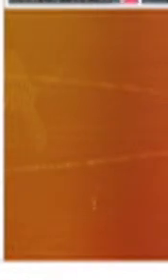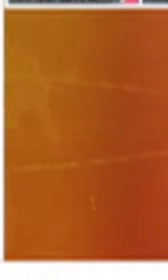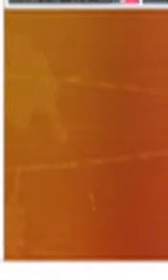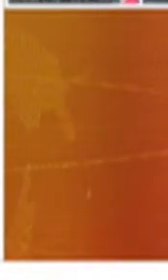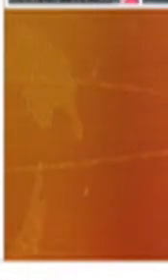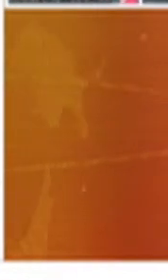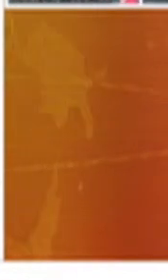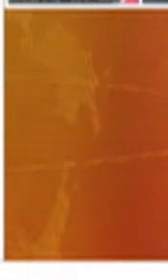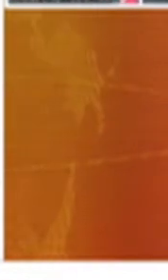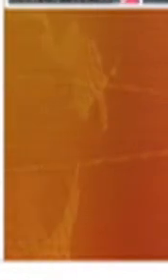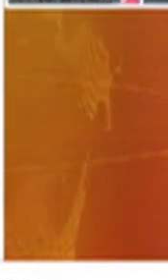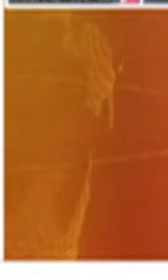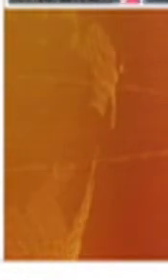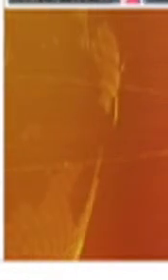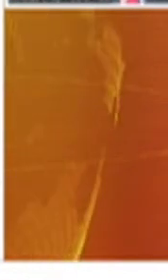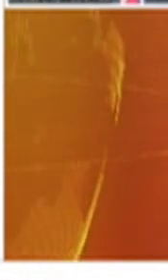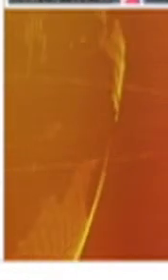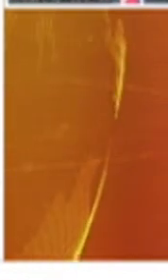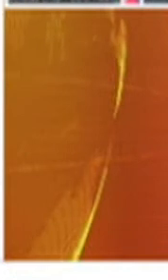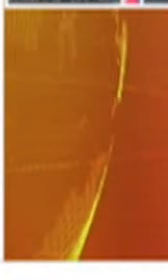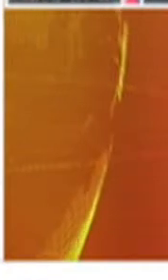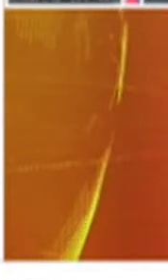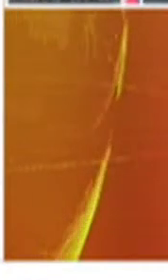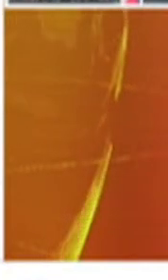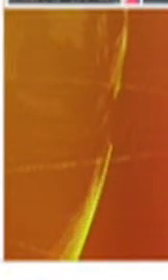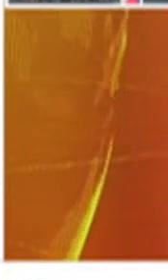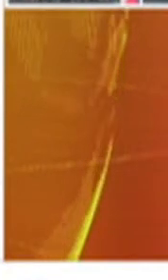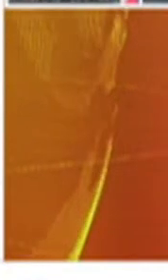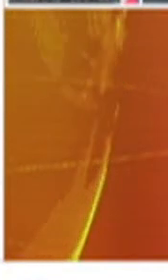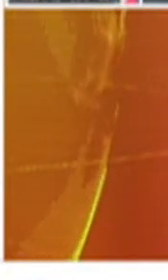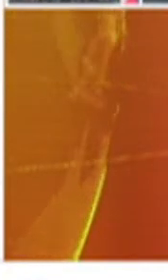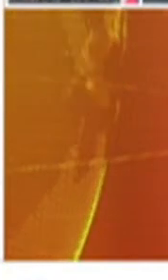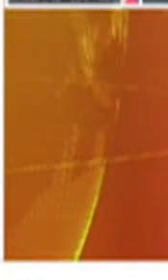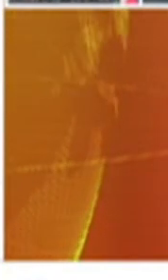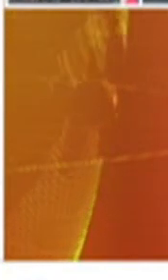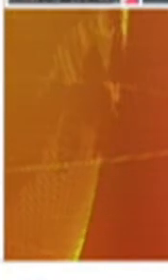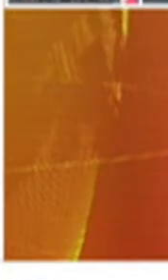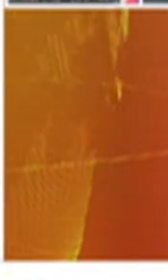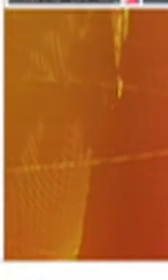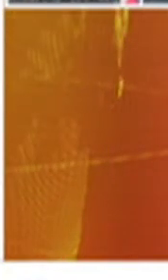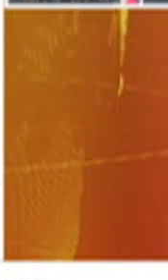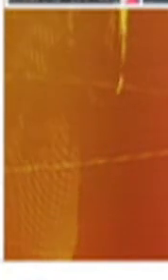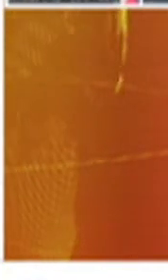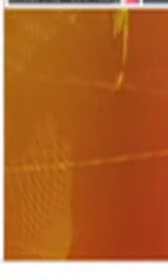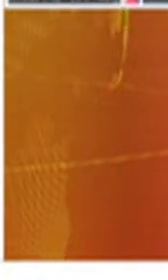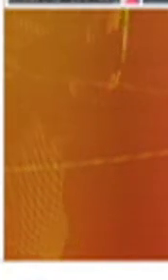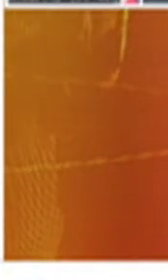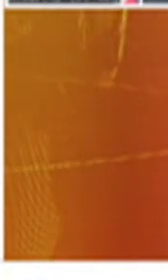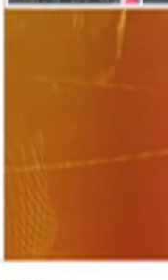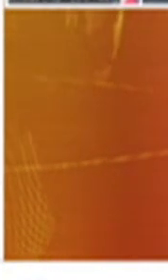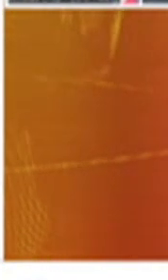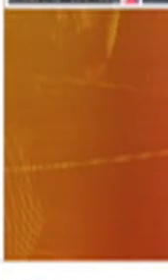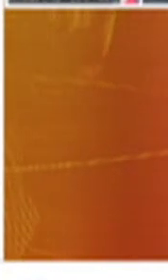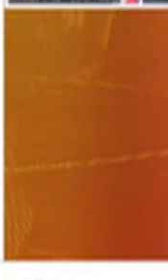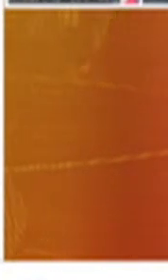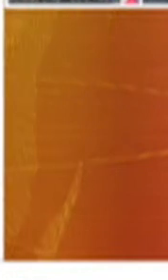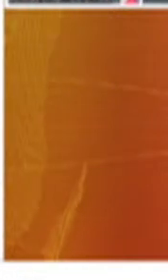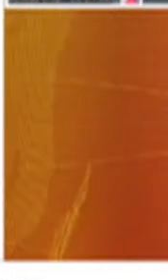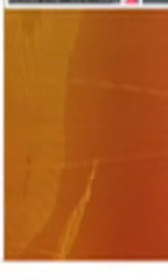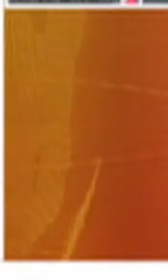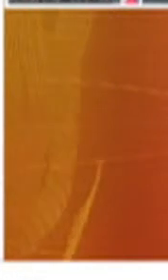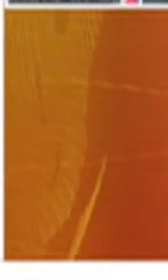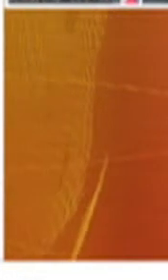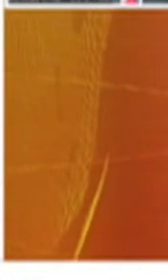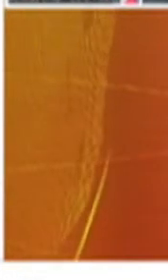daily vaccinations are concerned, this graph shows you each of the provinces in a color. And this is the Sisonke period